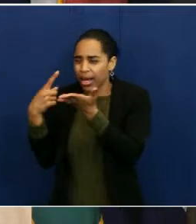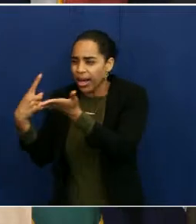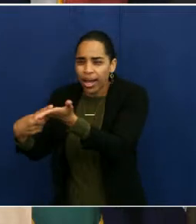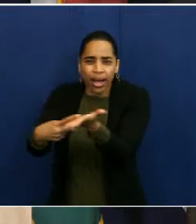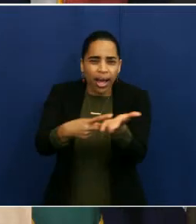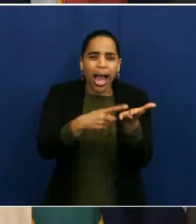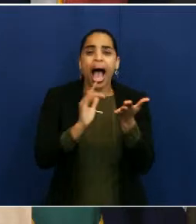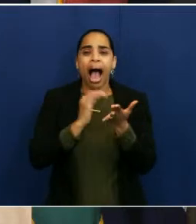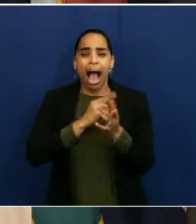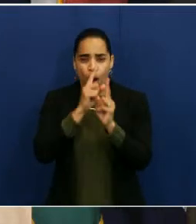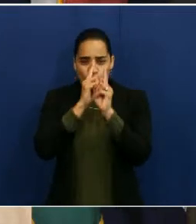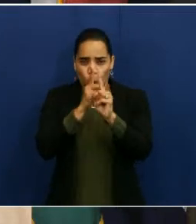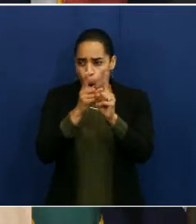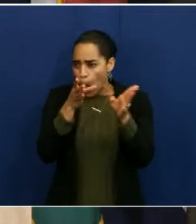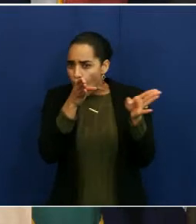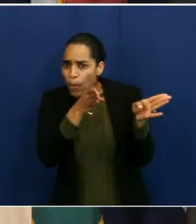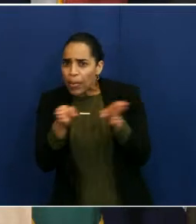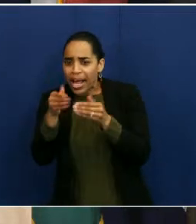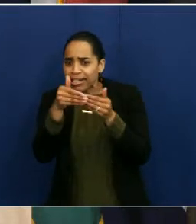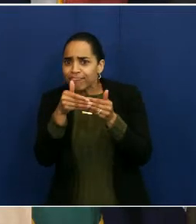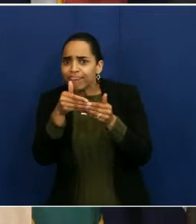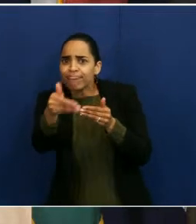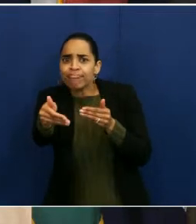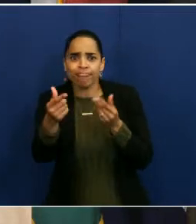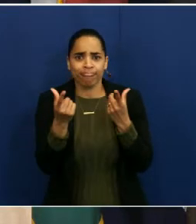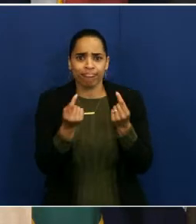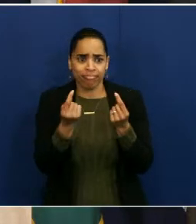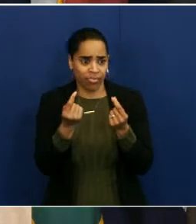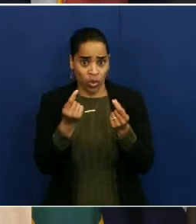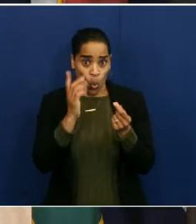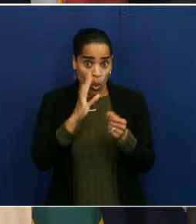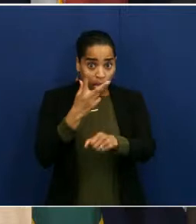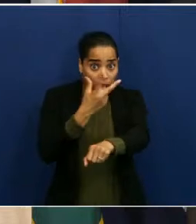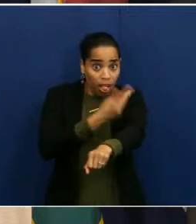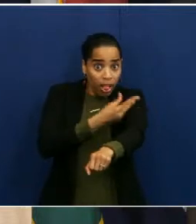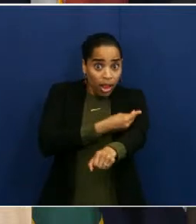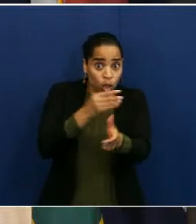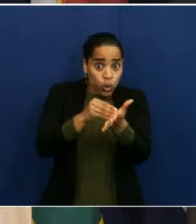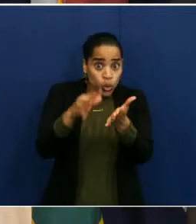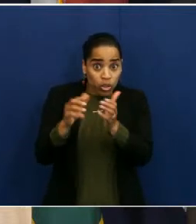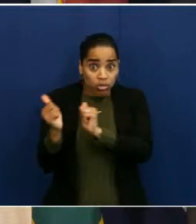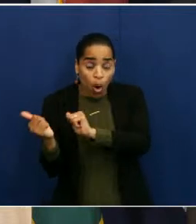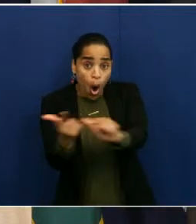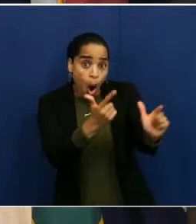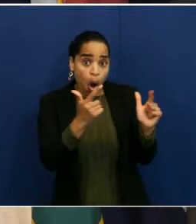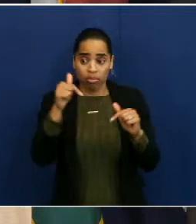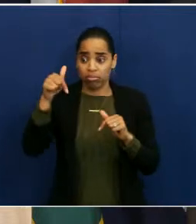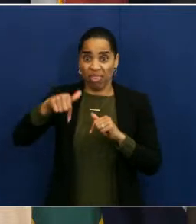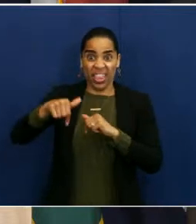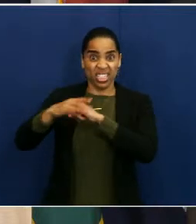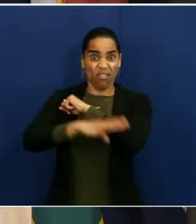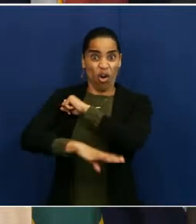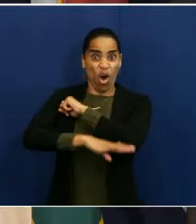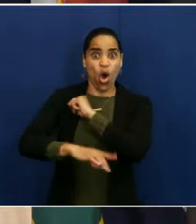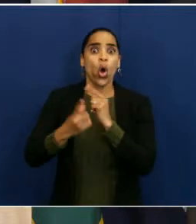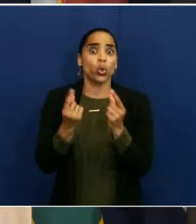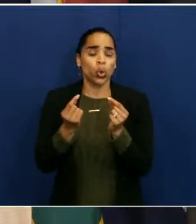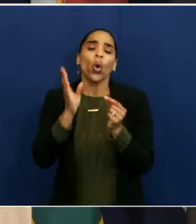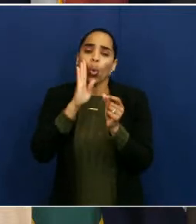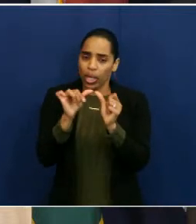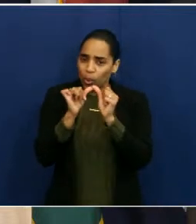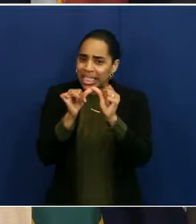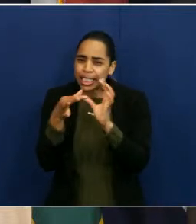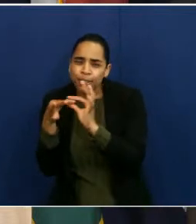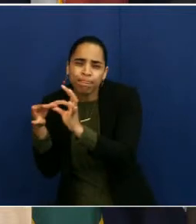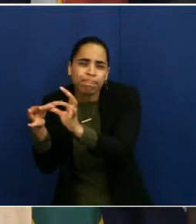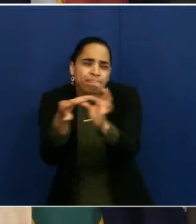look at how we will plan for vaccinations for the fall year. So we will continue to work